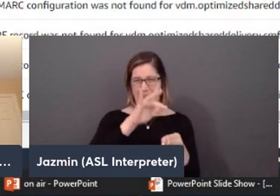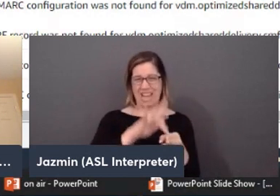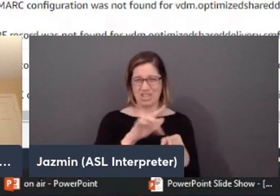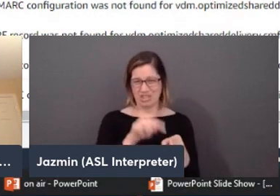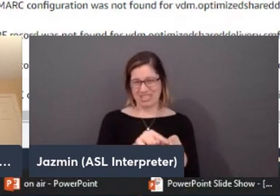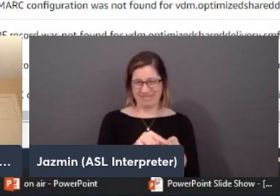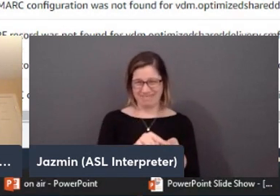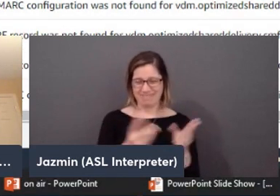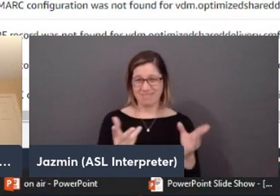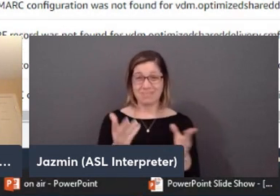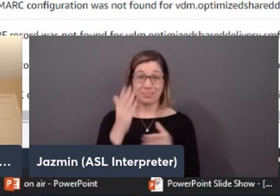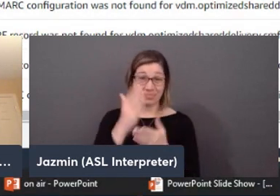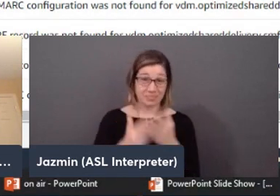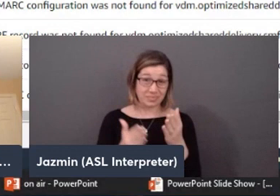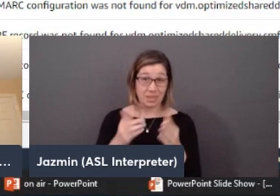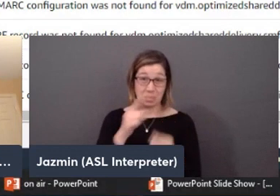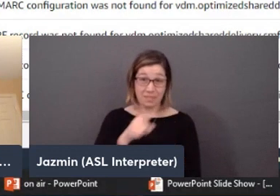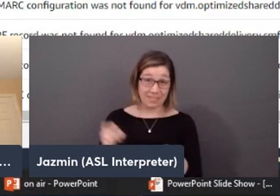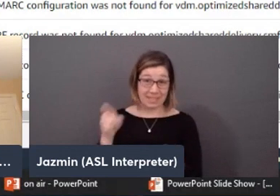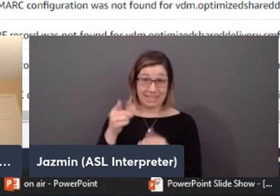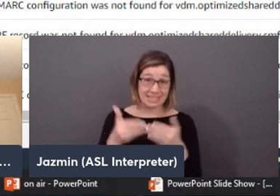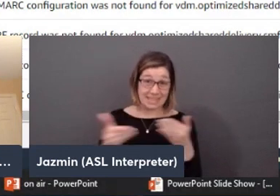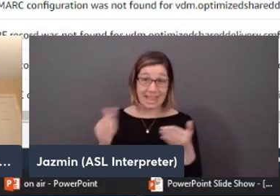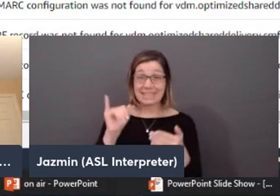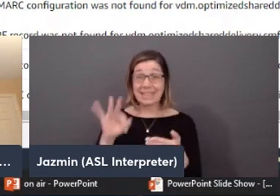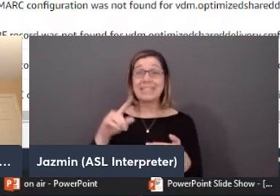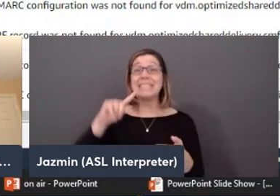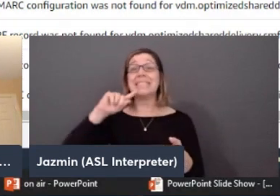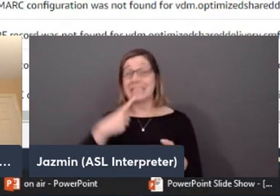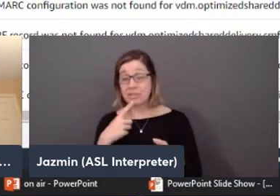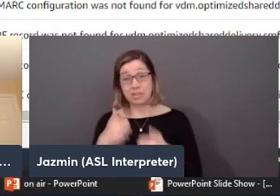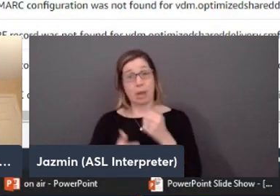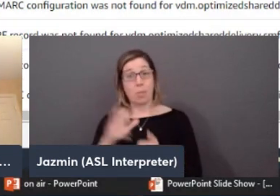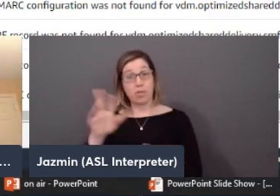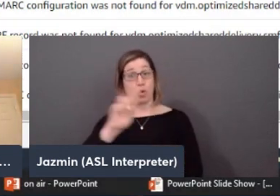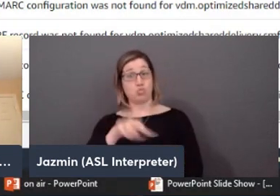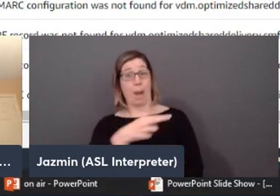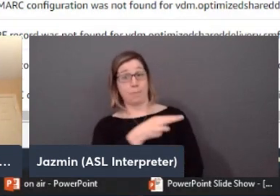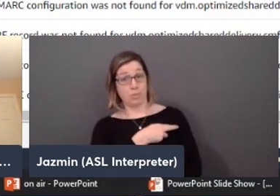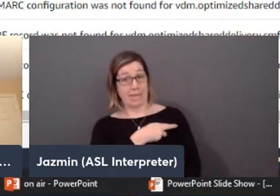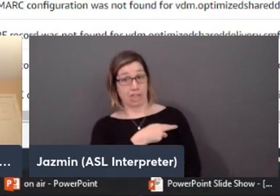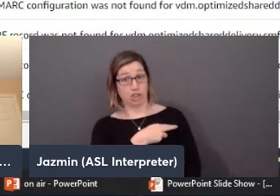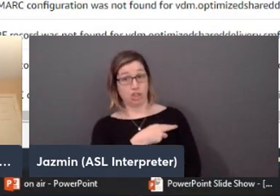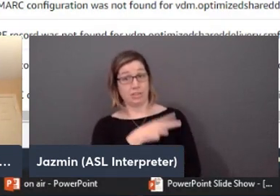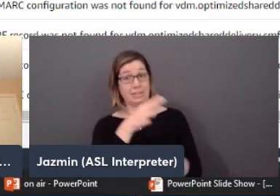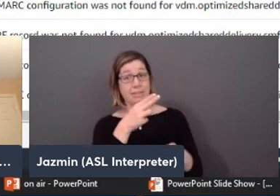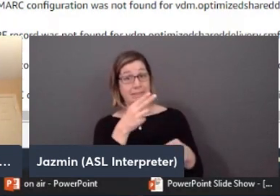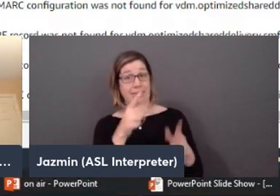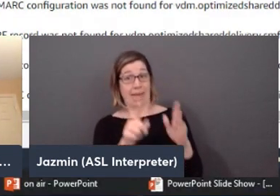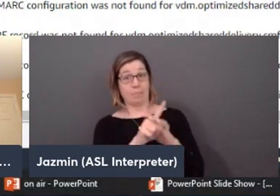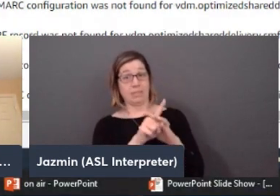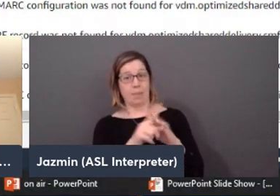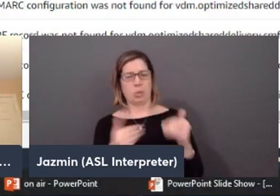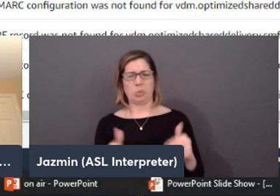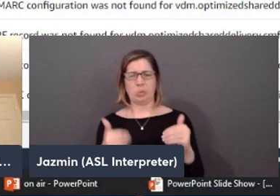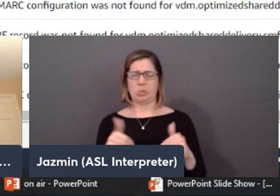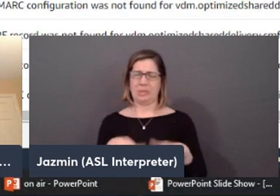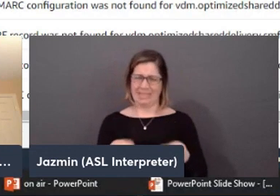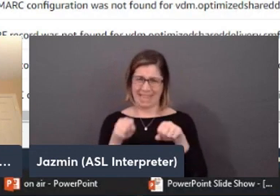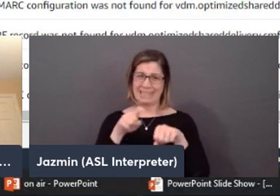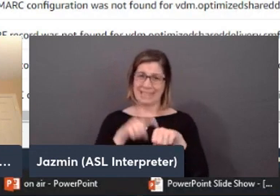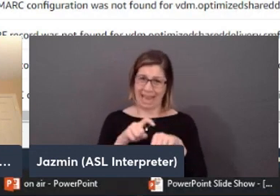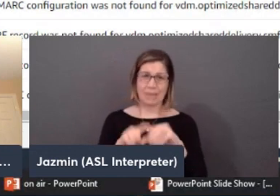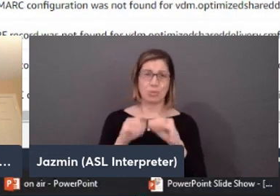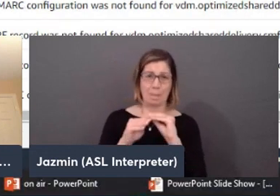these things, if a serious problem with reputation arises, it can take quite a bit of time, days, weeks even, to repair